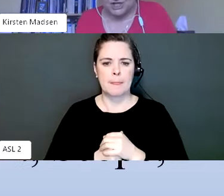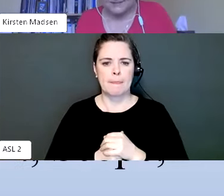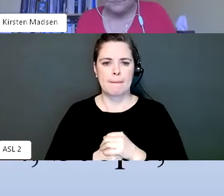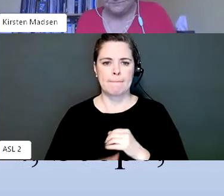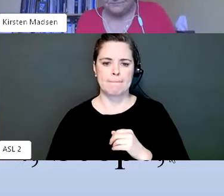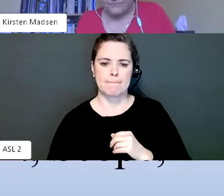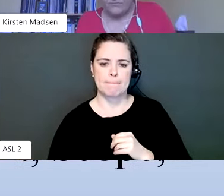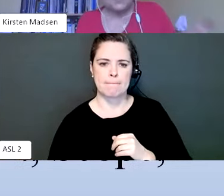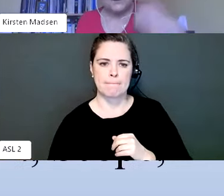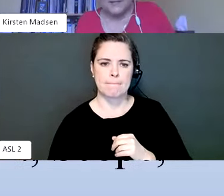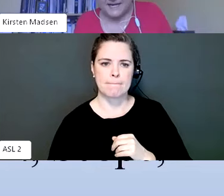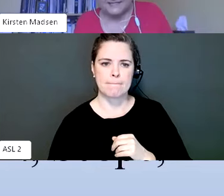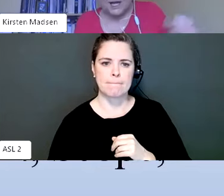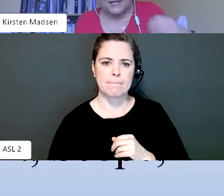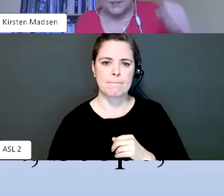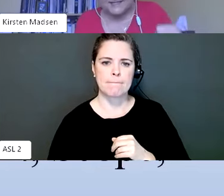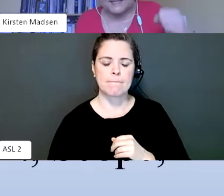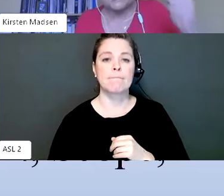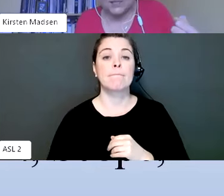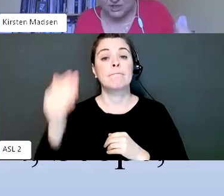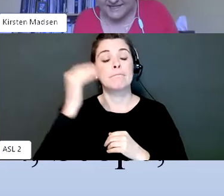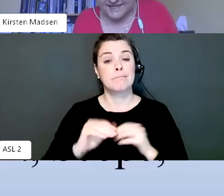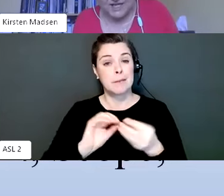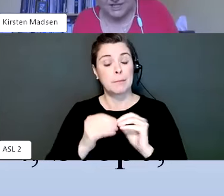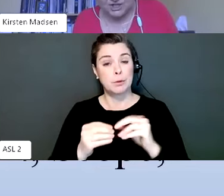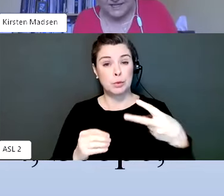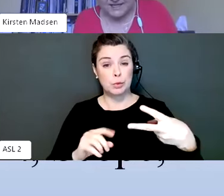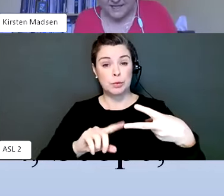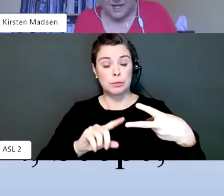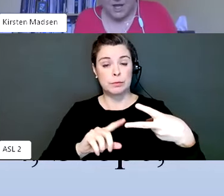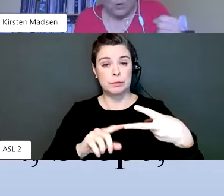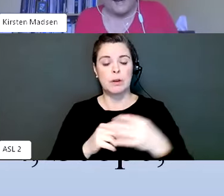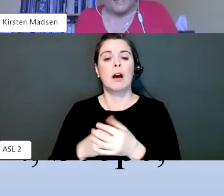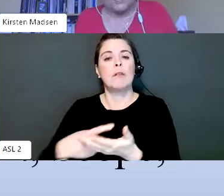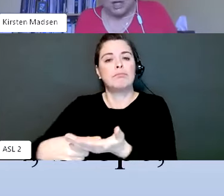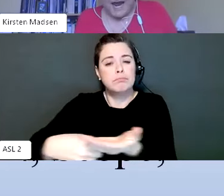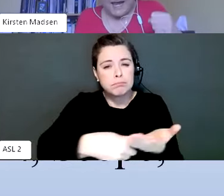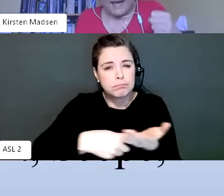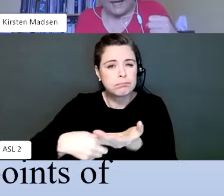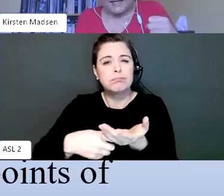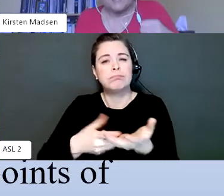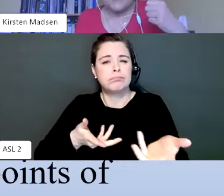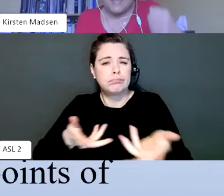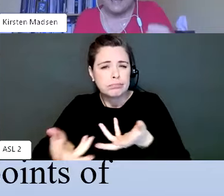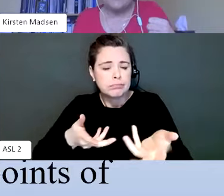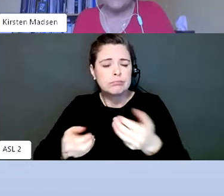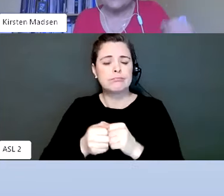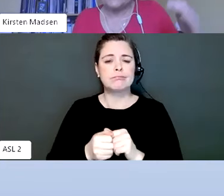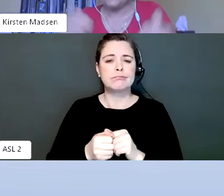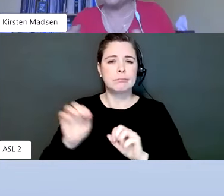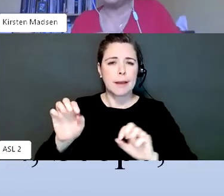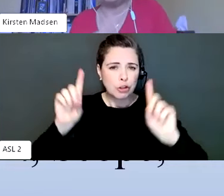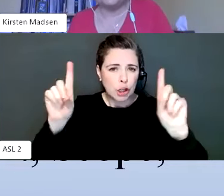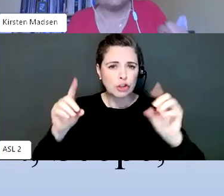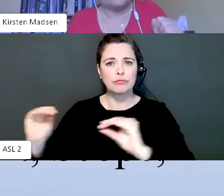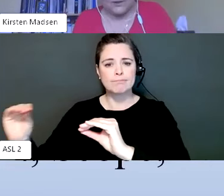education. So in the next slide, you can see discussion and education, which is the aim of this. If you could